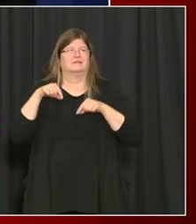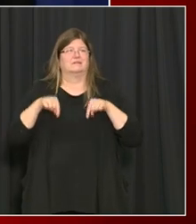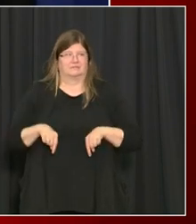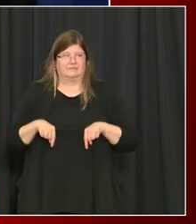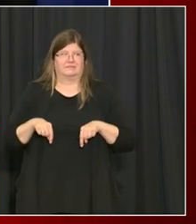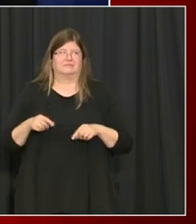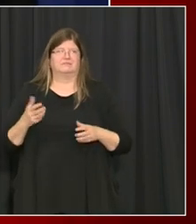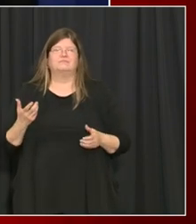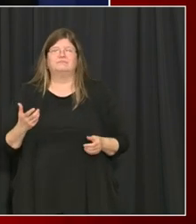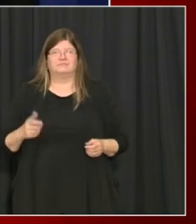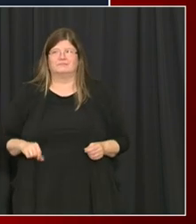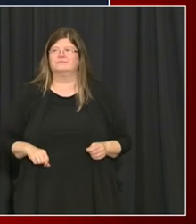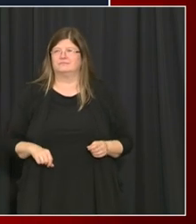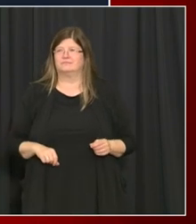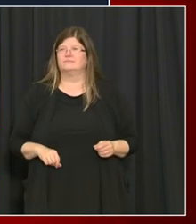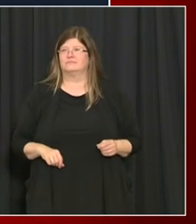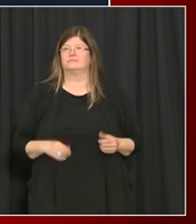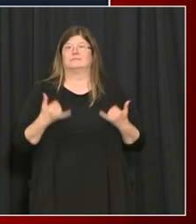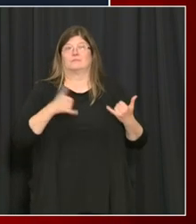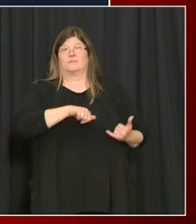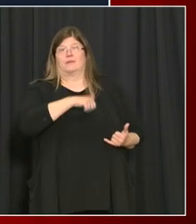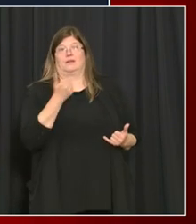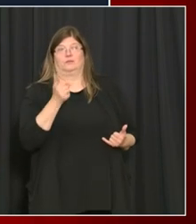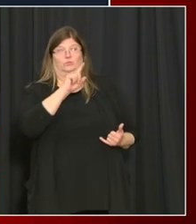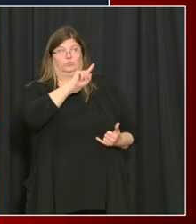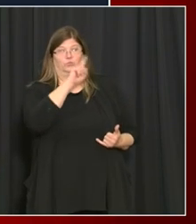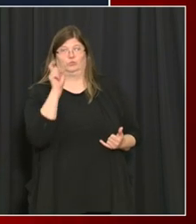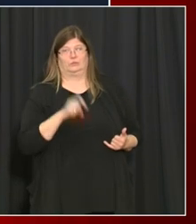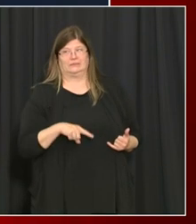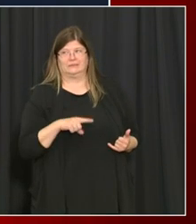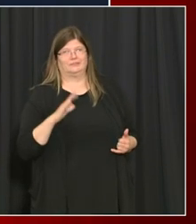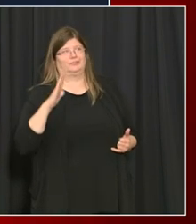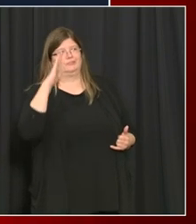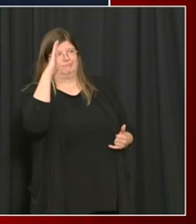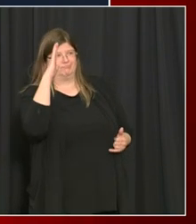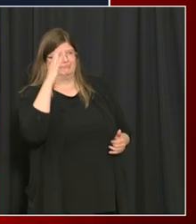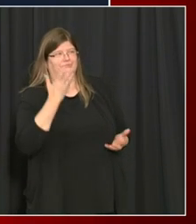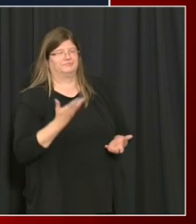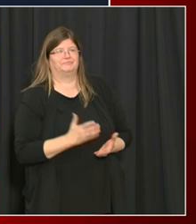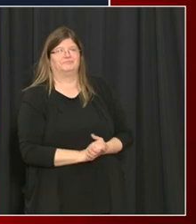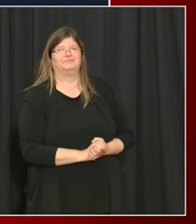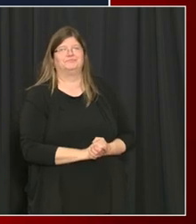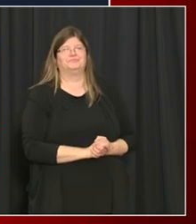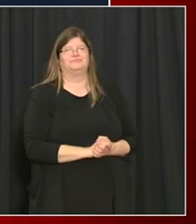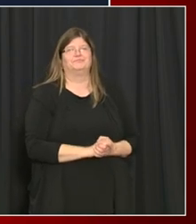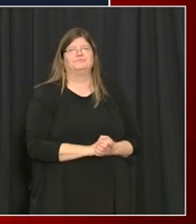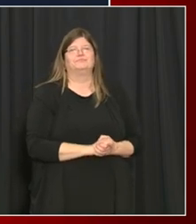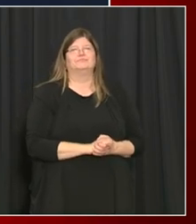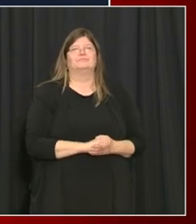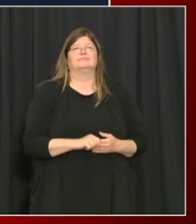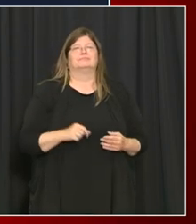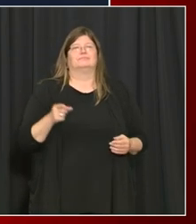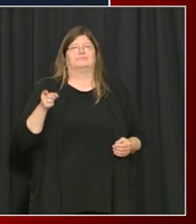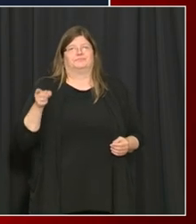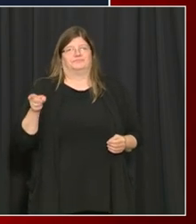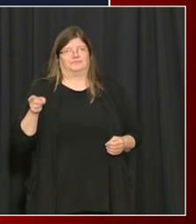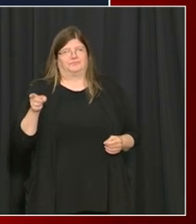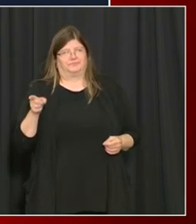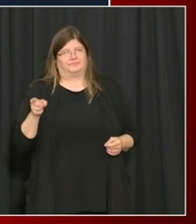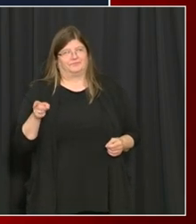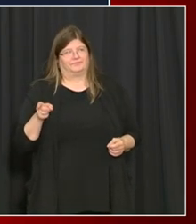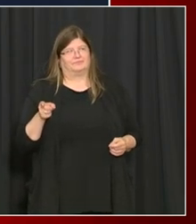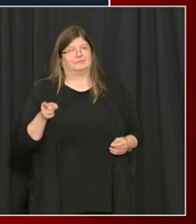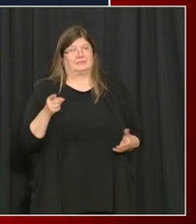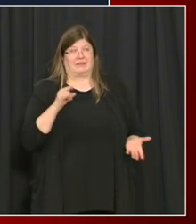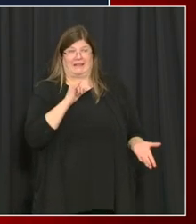done. Yes. So Wabata's hours are different, right? If Metro